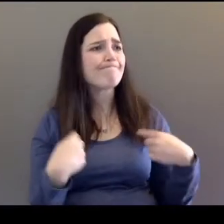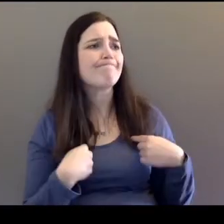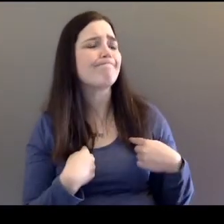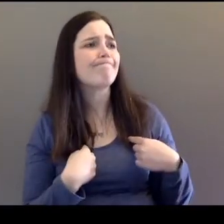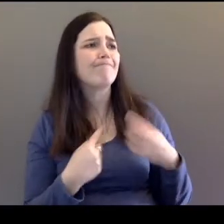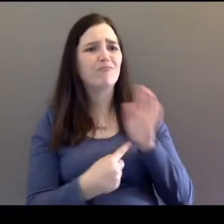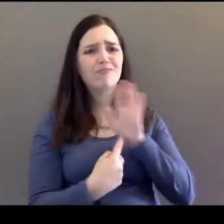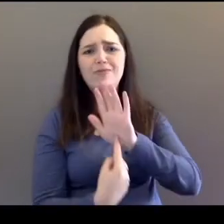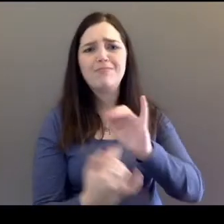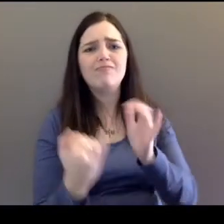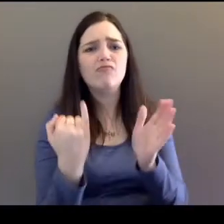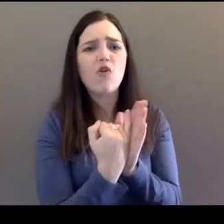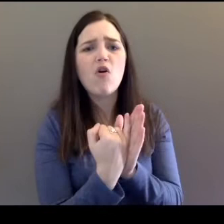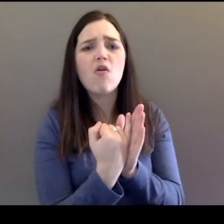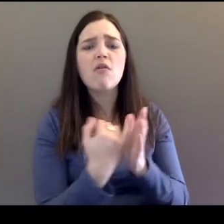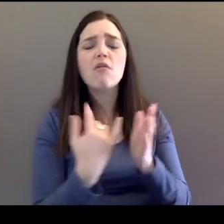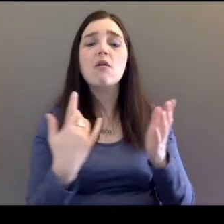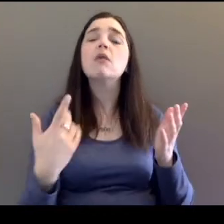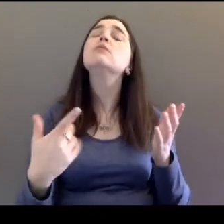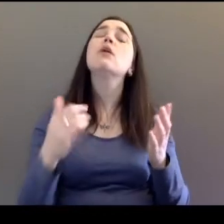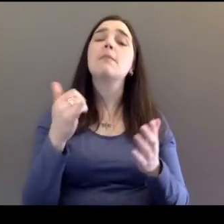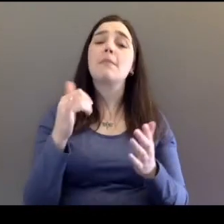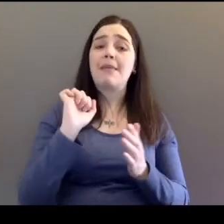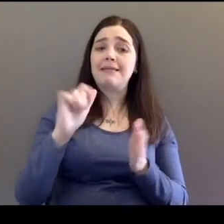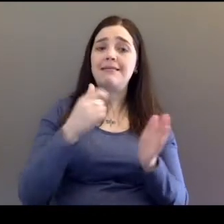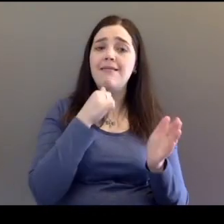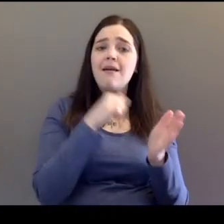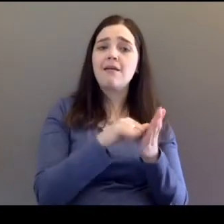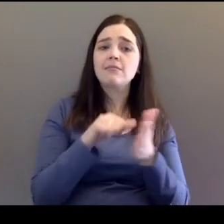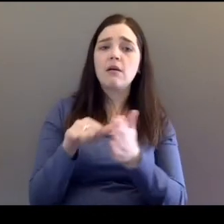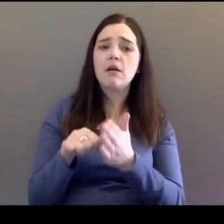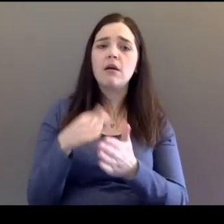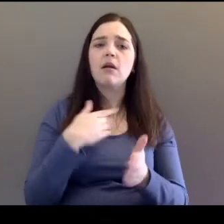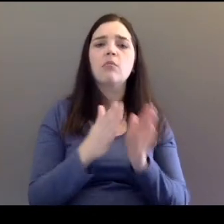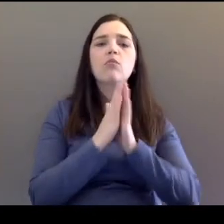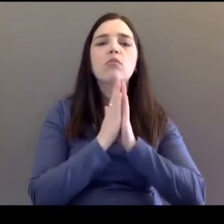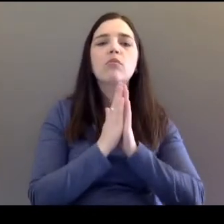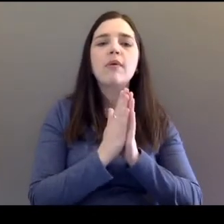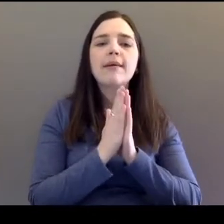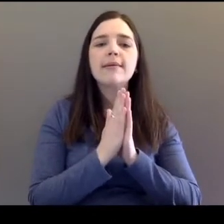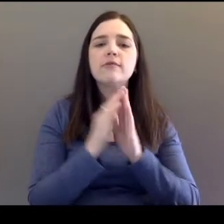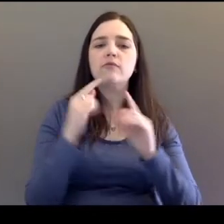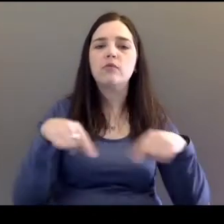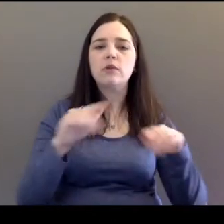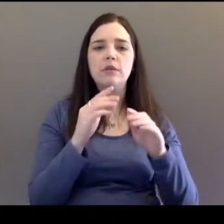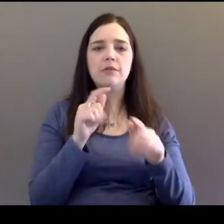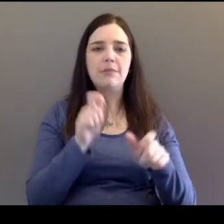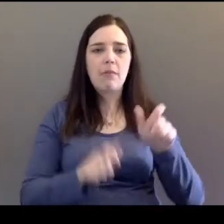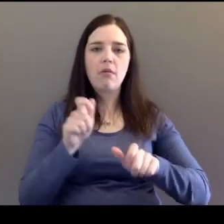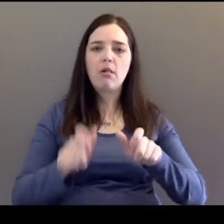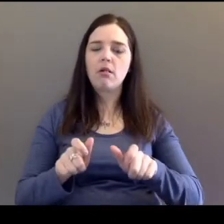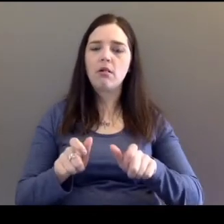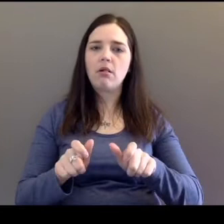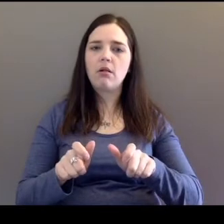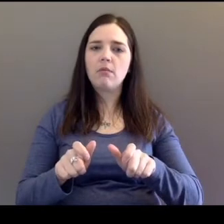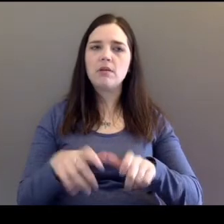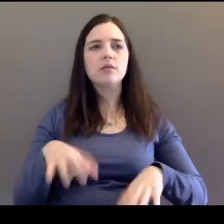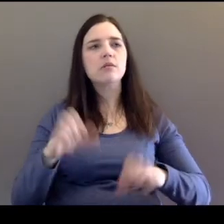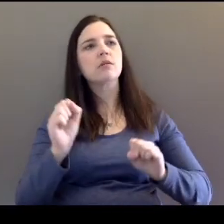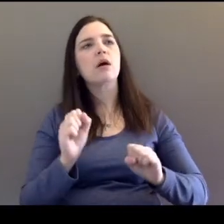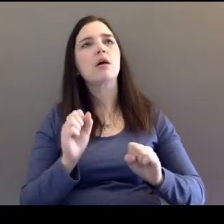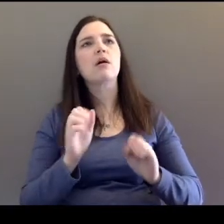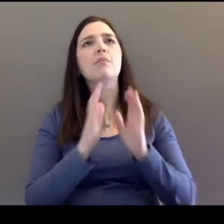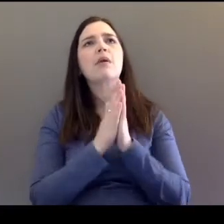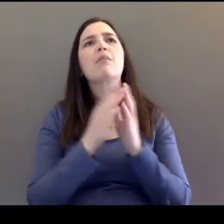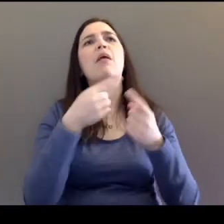misrepresented. And in his letters, he prays for his people. But he doesn't start by praying, oh,